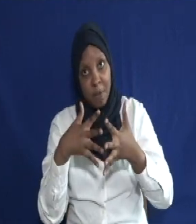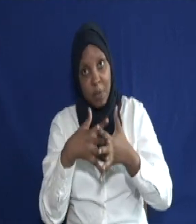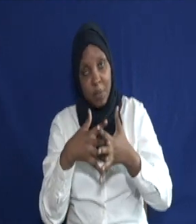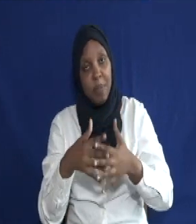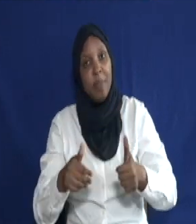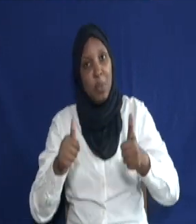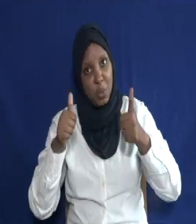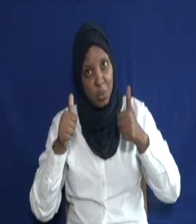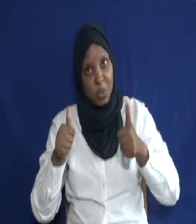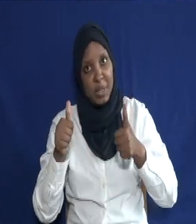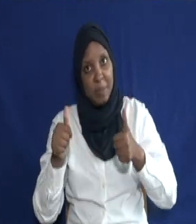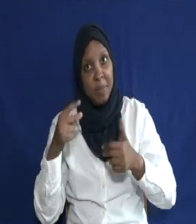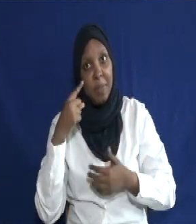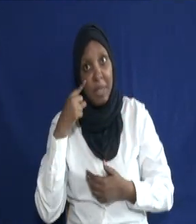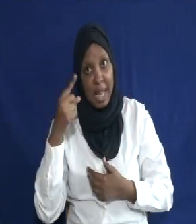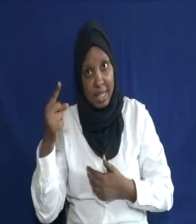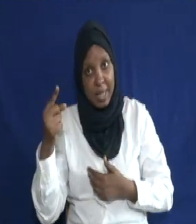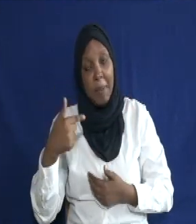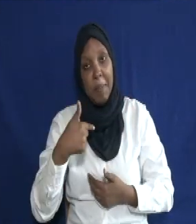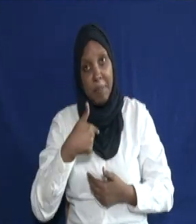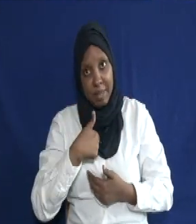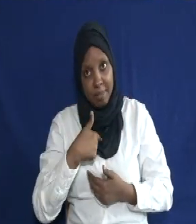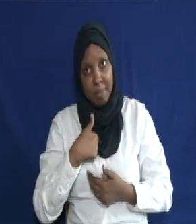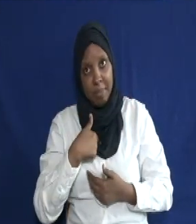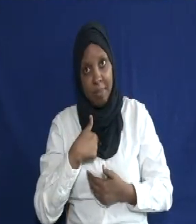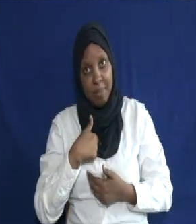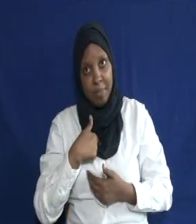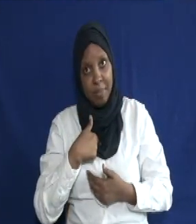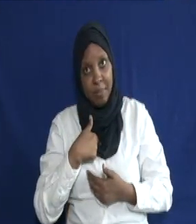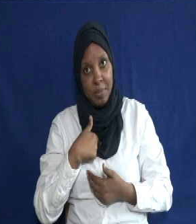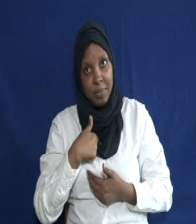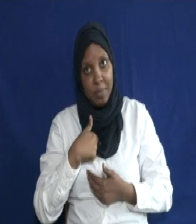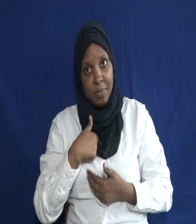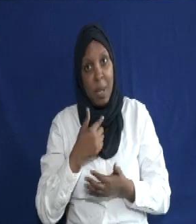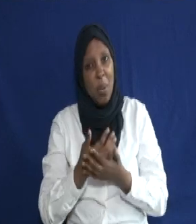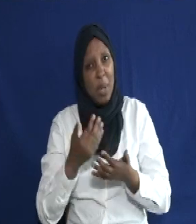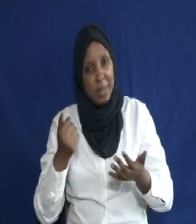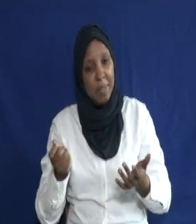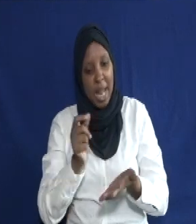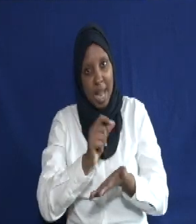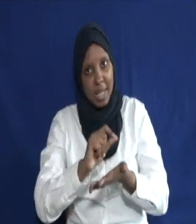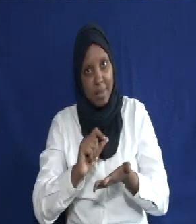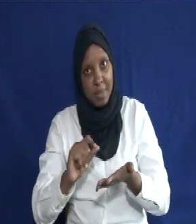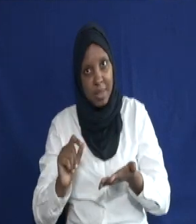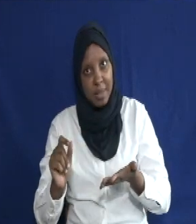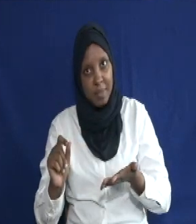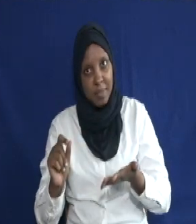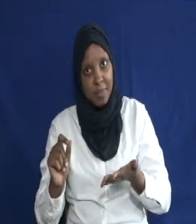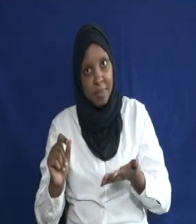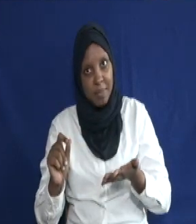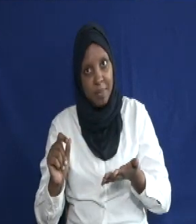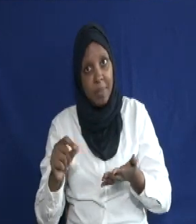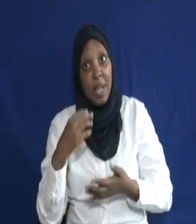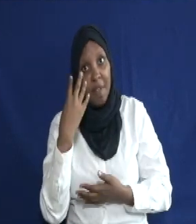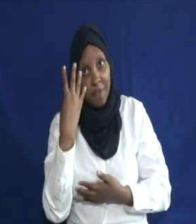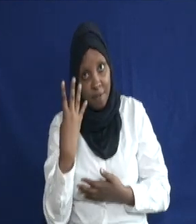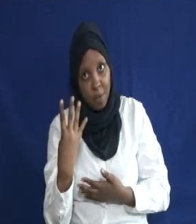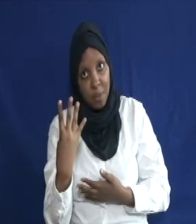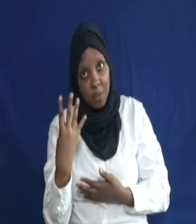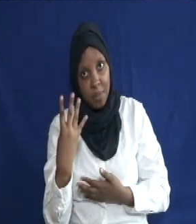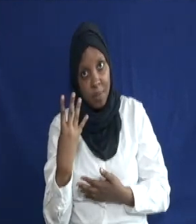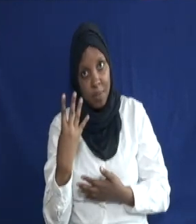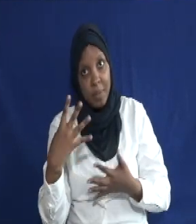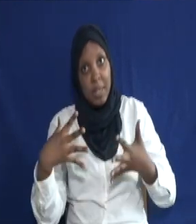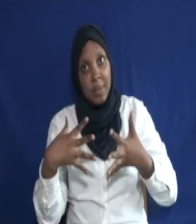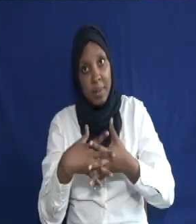Well done. Now look at me while I'm writing 4, 9, and 16